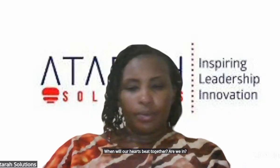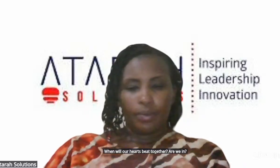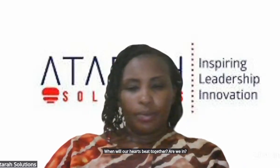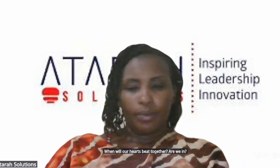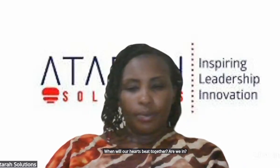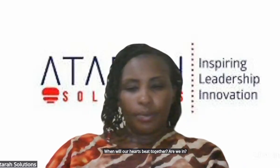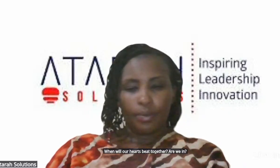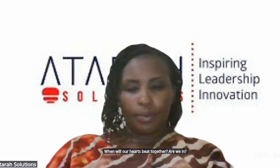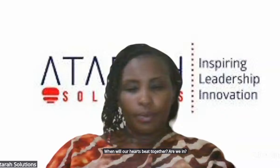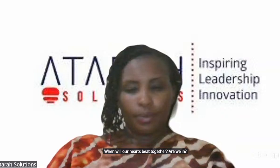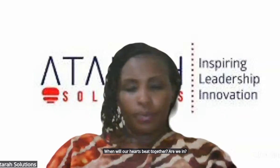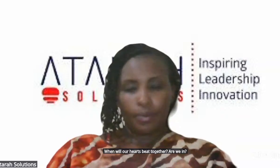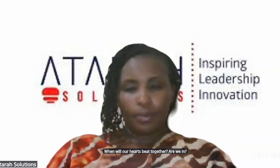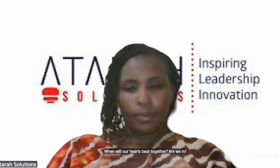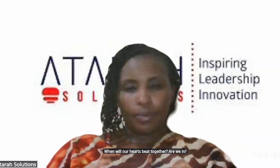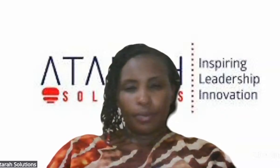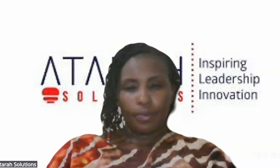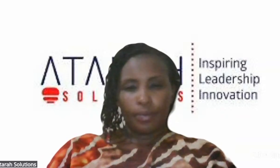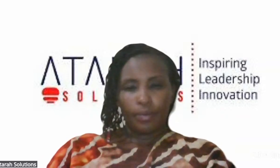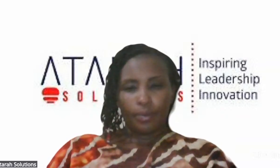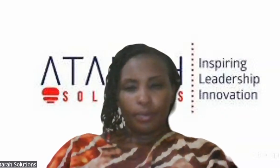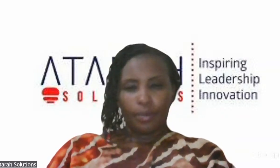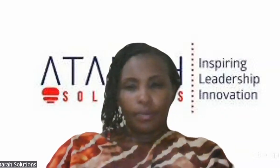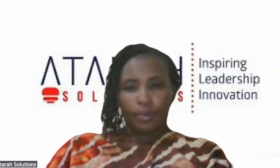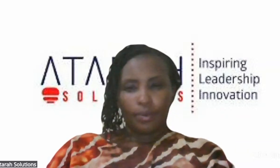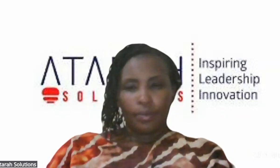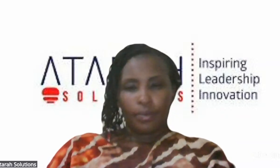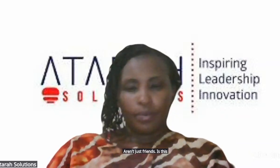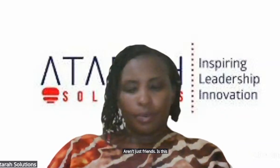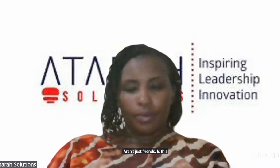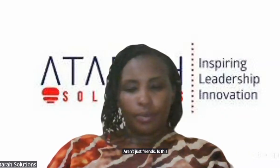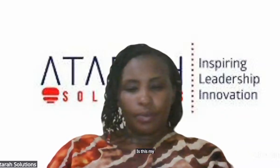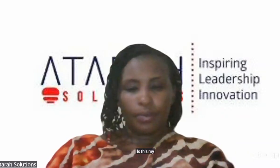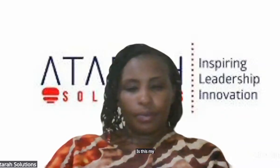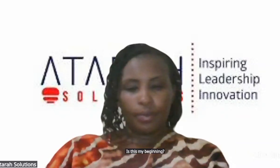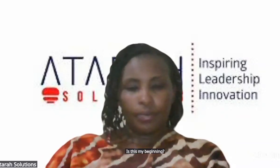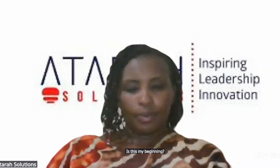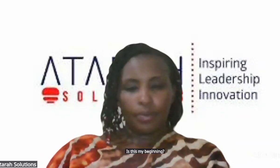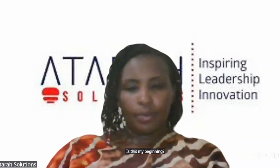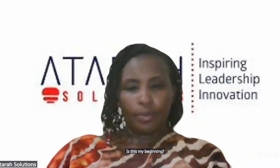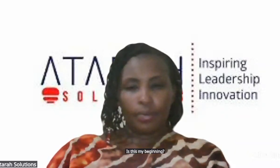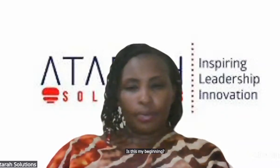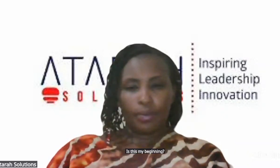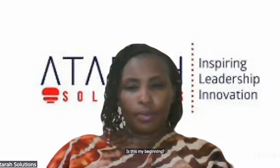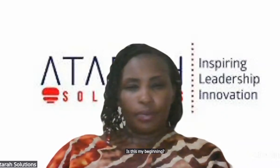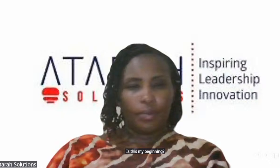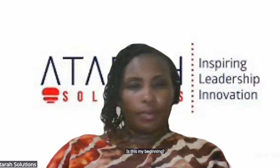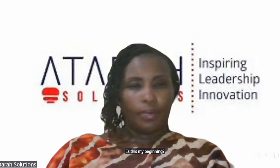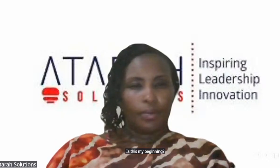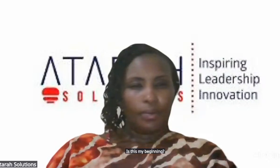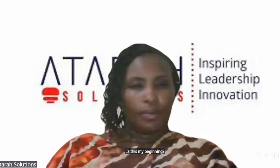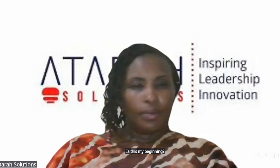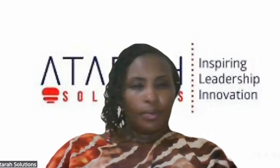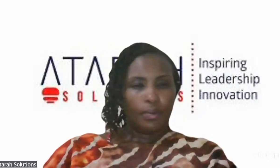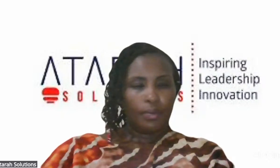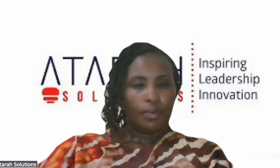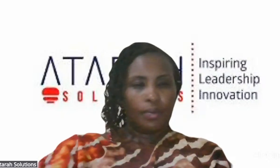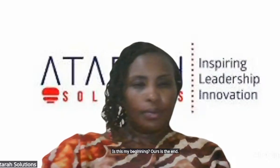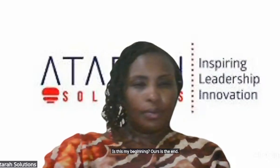friends? Is this my beginning or is this the